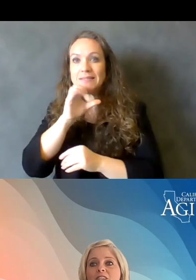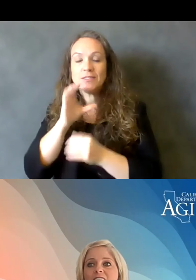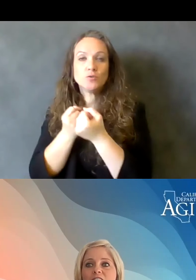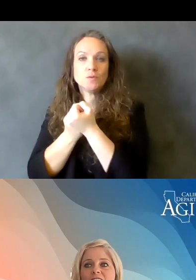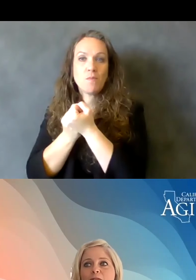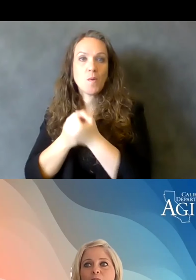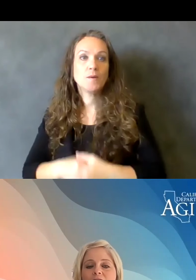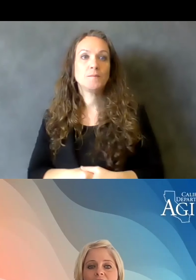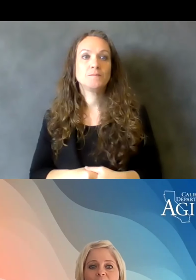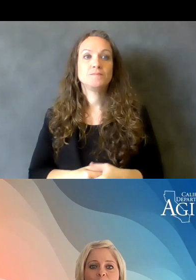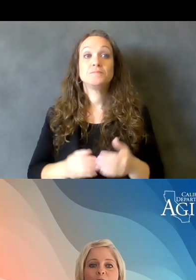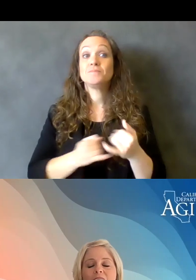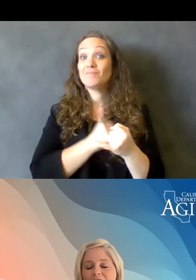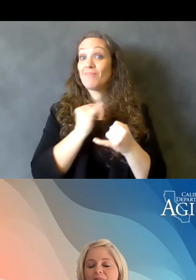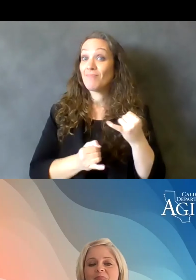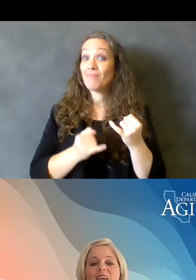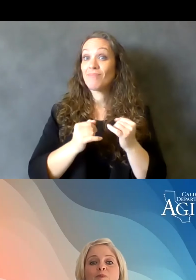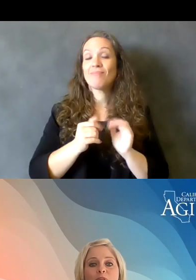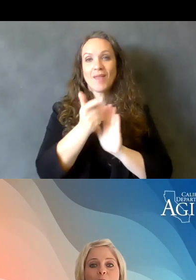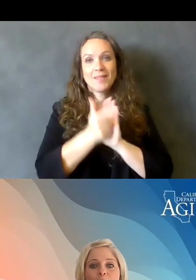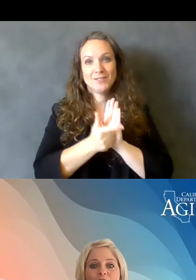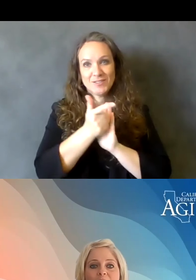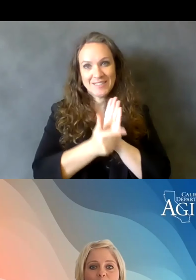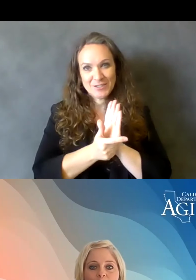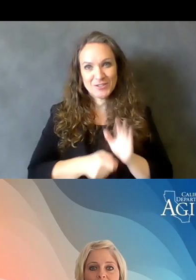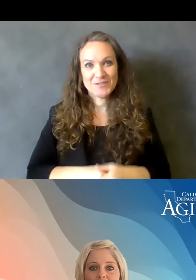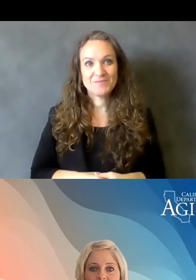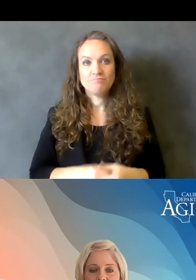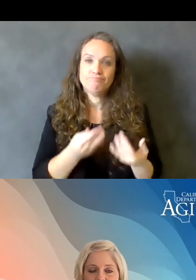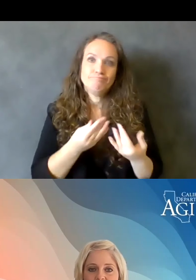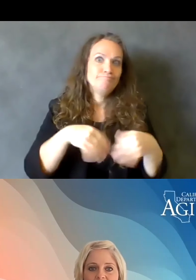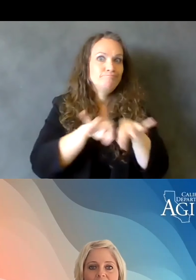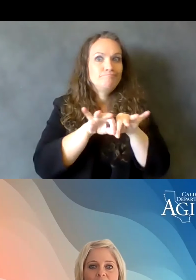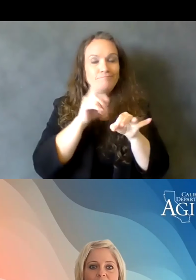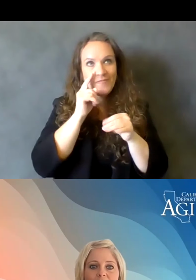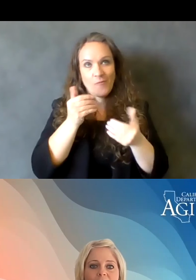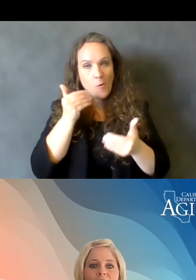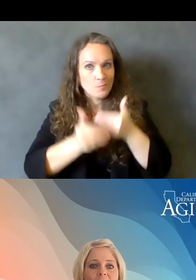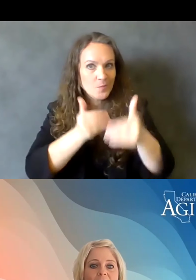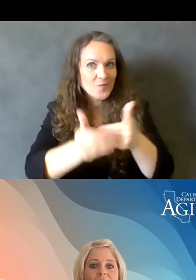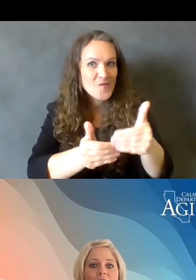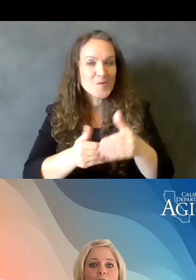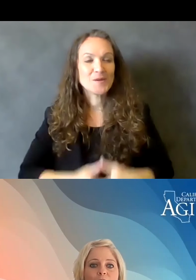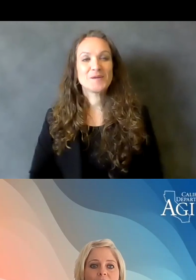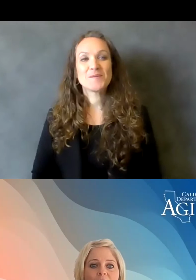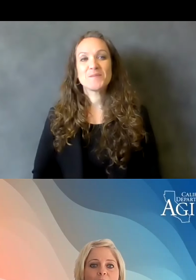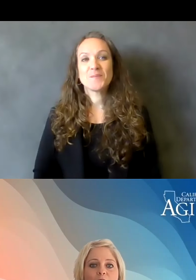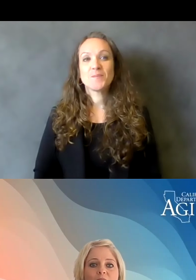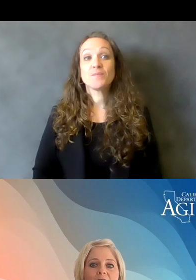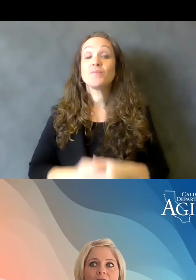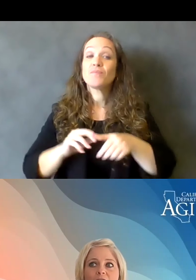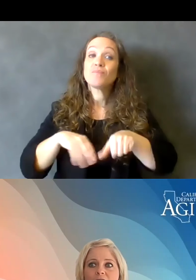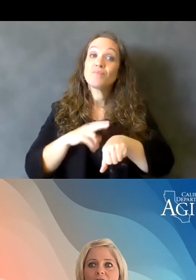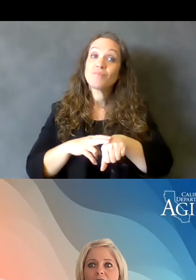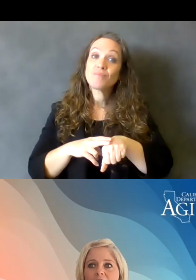Now, legislation, of course, is key to moving forward with the Master Plan for Aging's initiatives. And of course, so